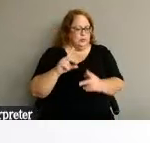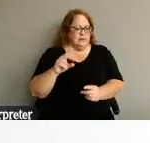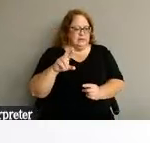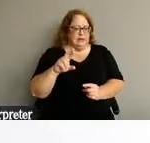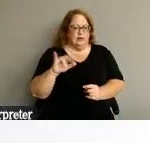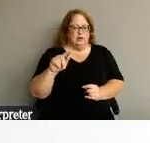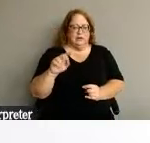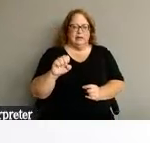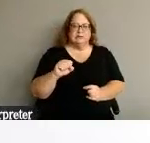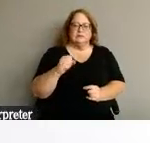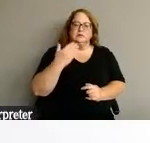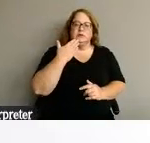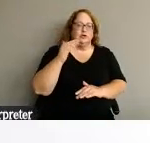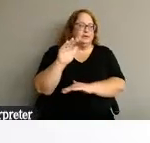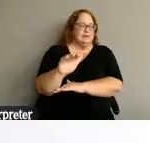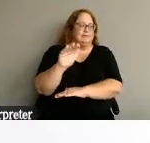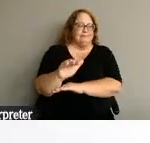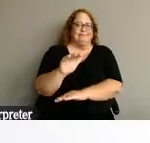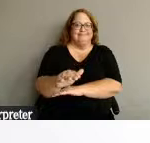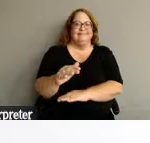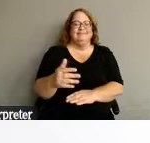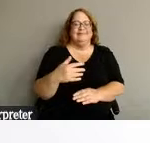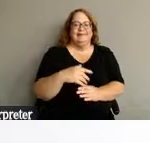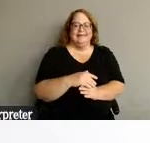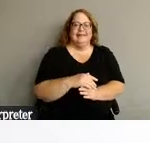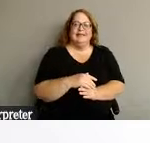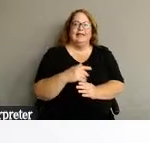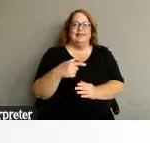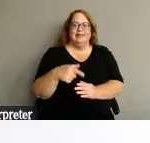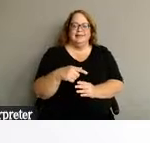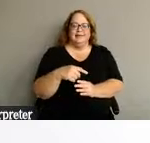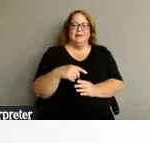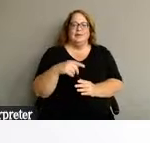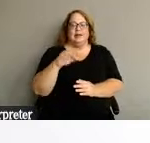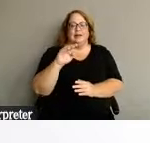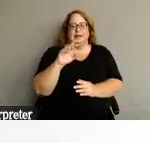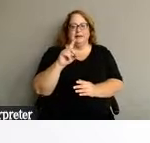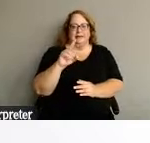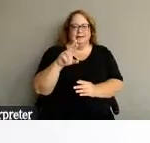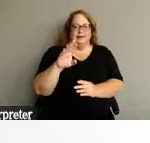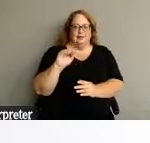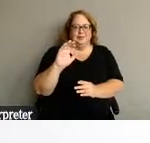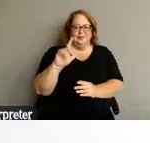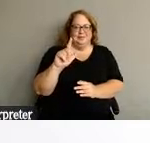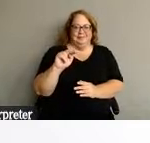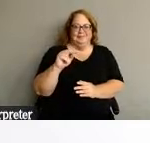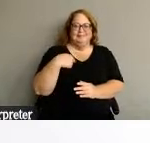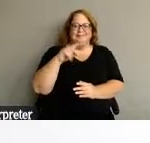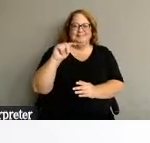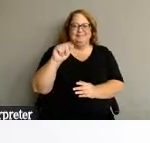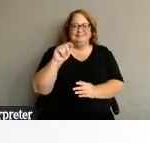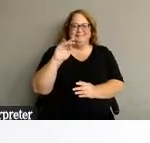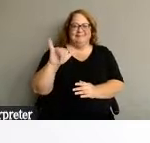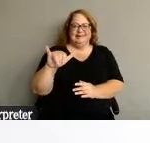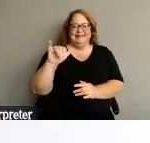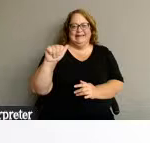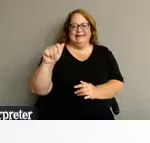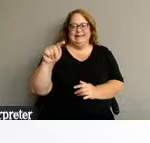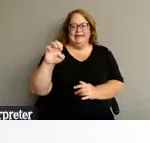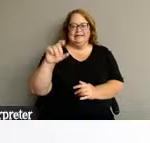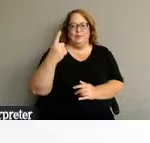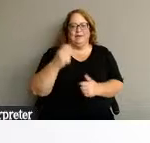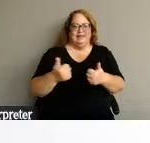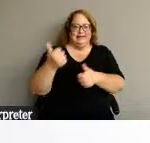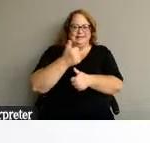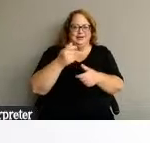Gates. Good evening, President Petrol, Vice President Cuneo, Dr. Macklin, Board Director. I am Tammy Yates. I am one of the Executive Directors